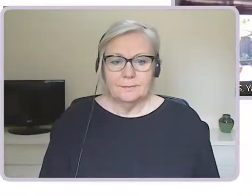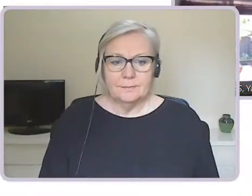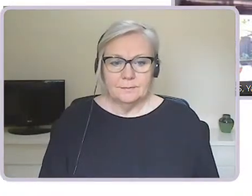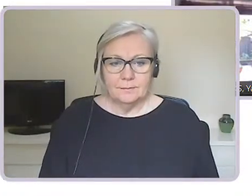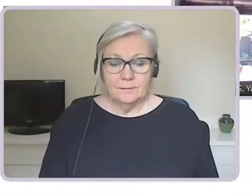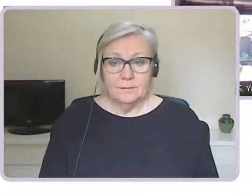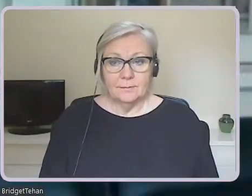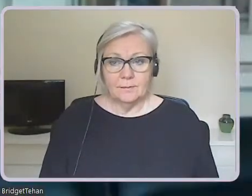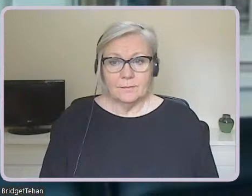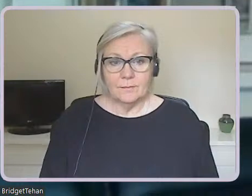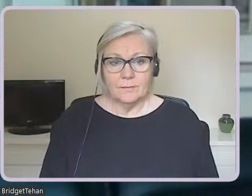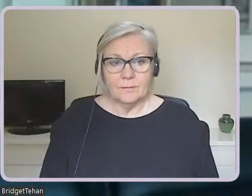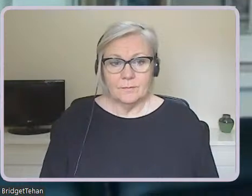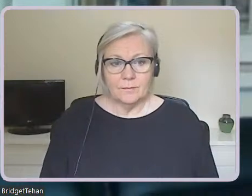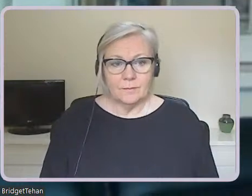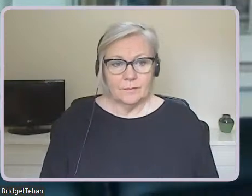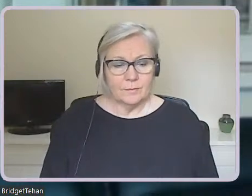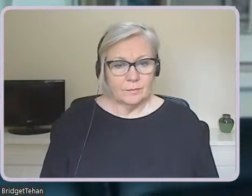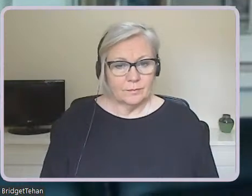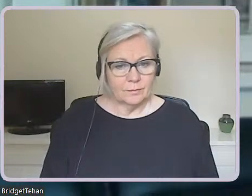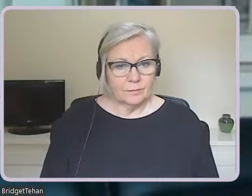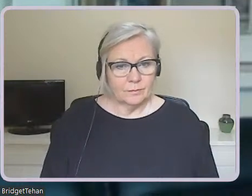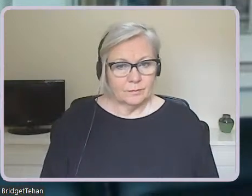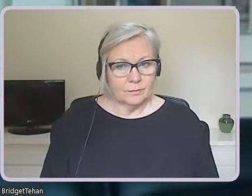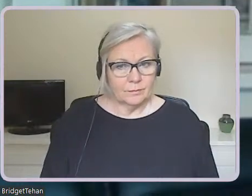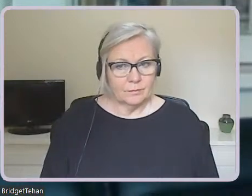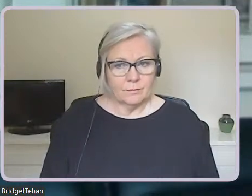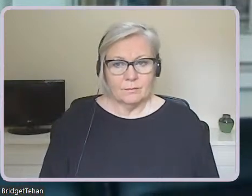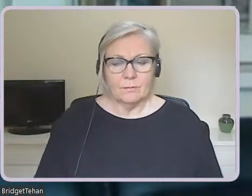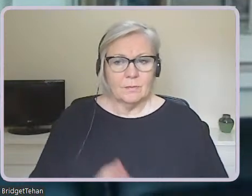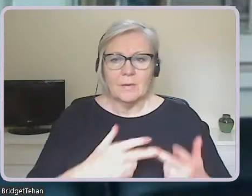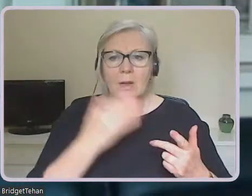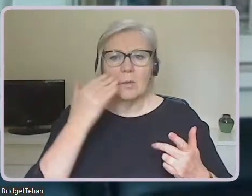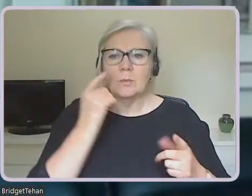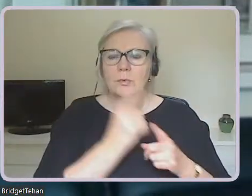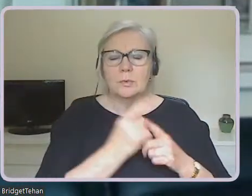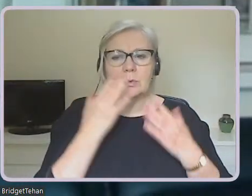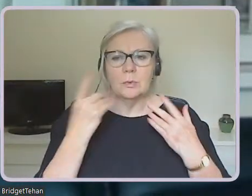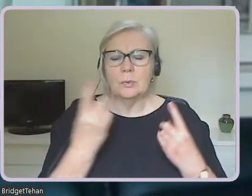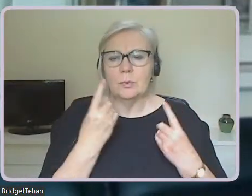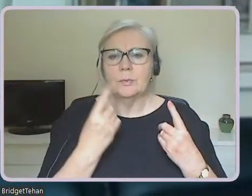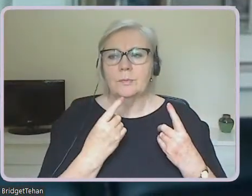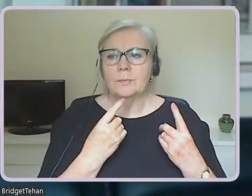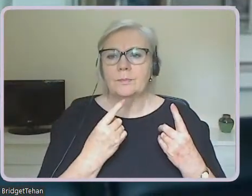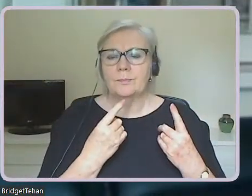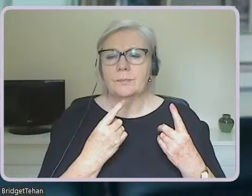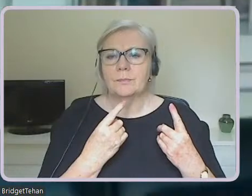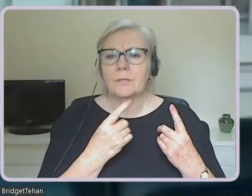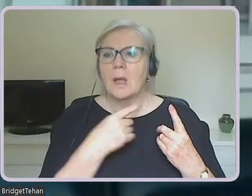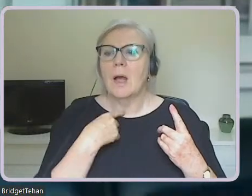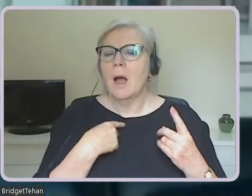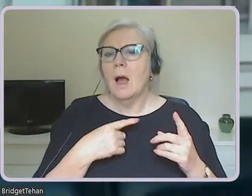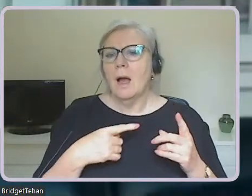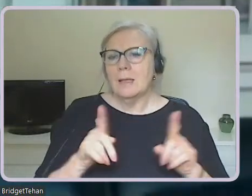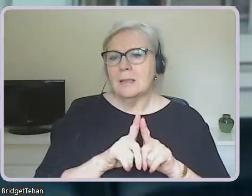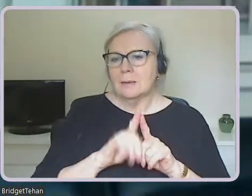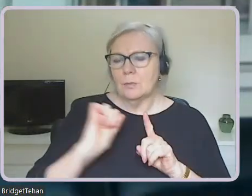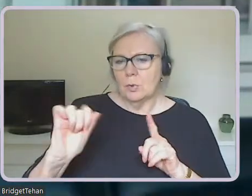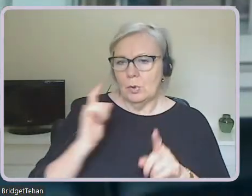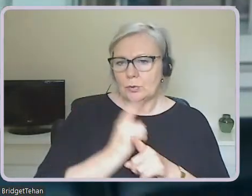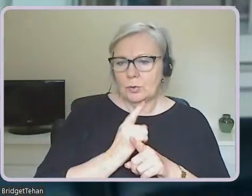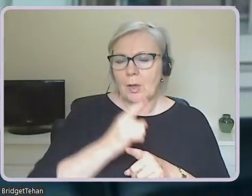Look, I'd certainly echo what you've said, Angela, and I think that the people that we've heard from today, the people with